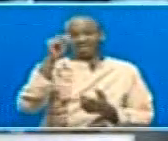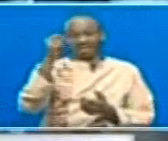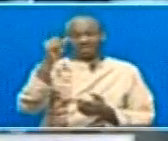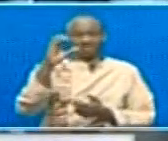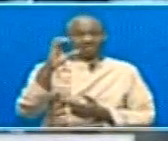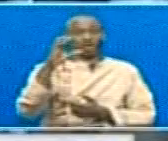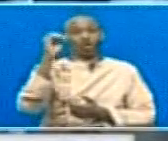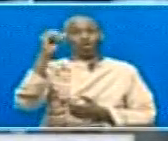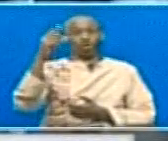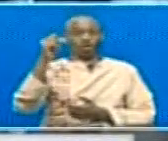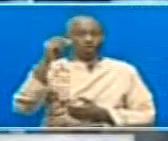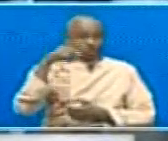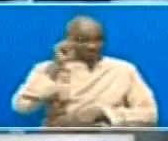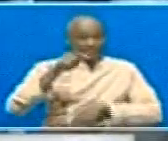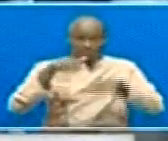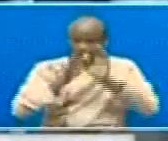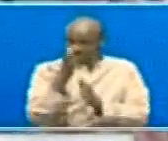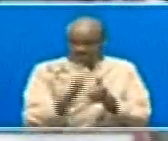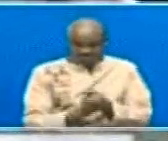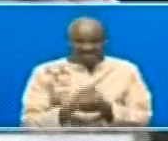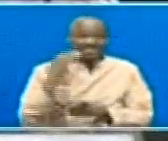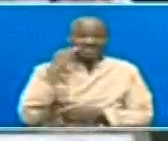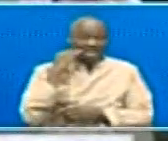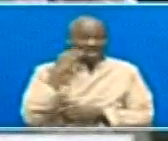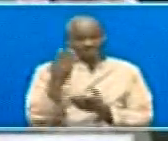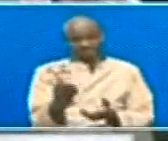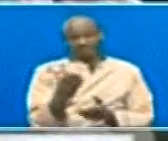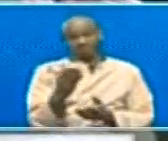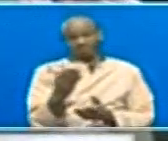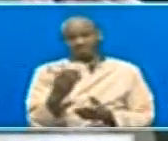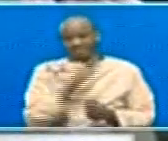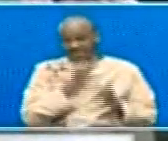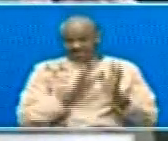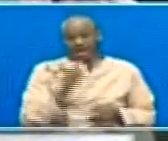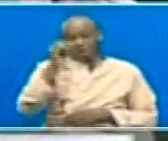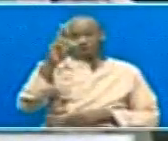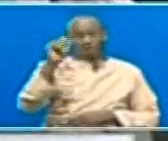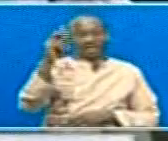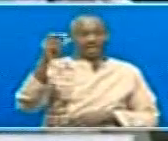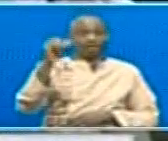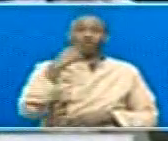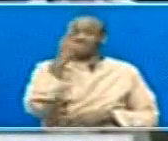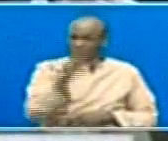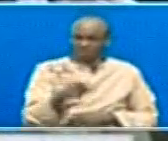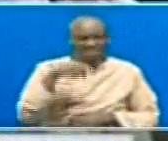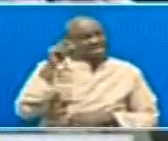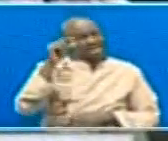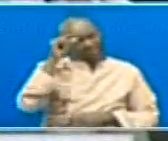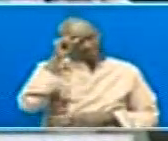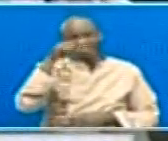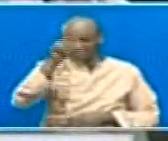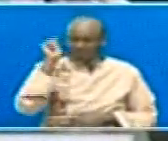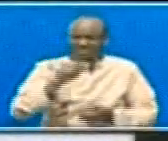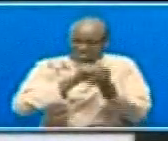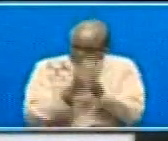wife of renowned academician Professor Bethel Ogot, Siaya Senator James Orengo led other politicians in urging the government to revise its military strategy in dealing